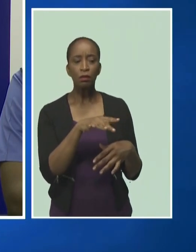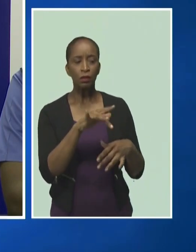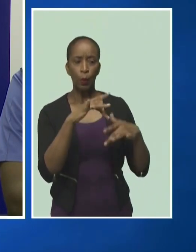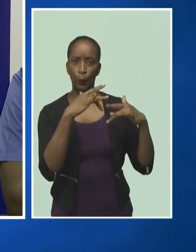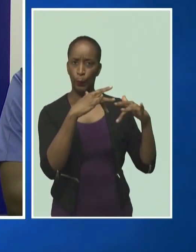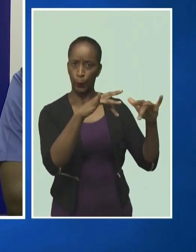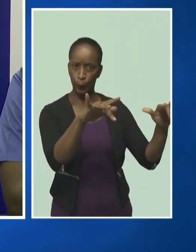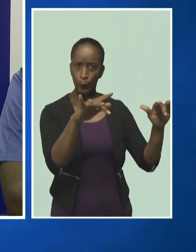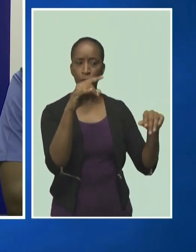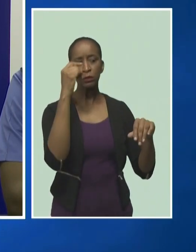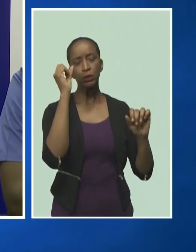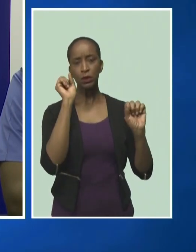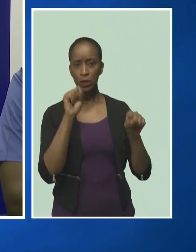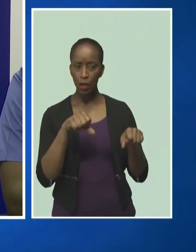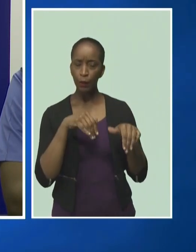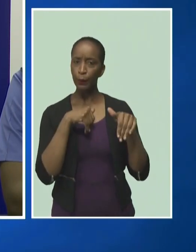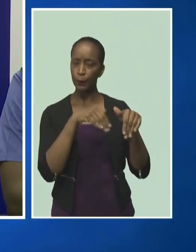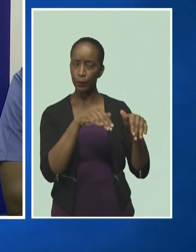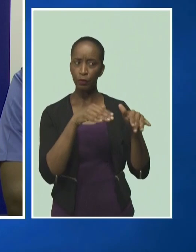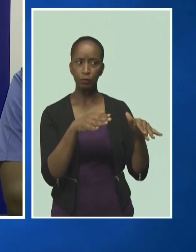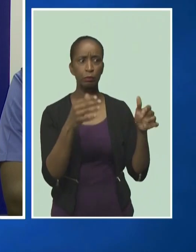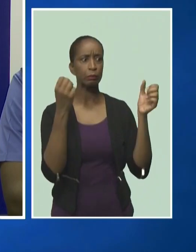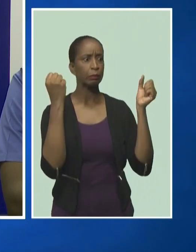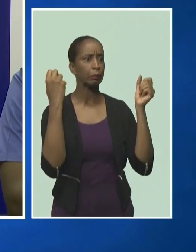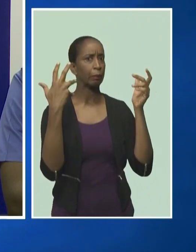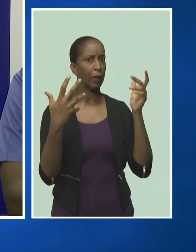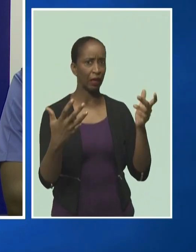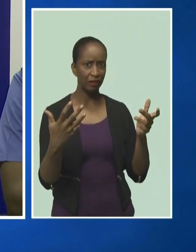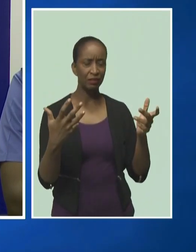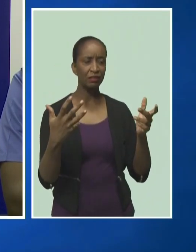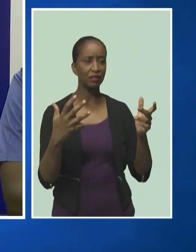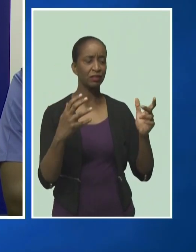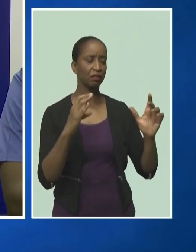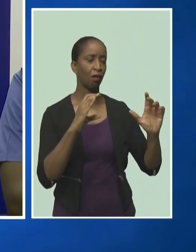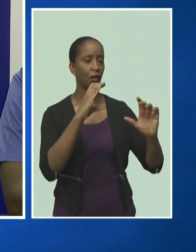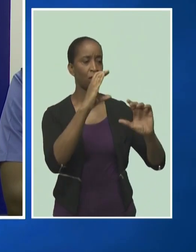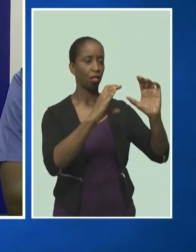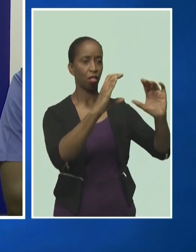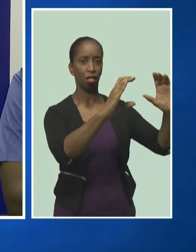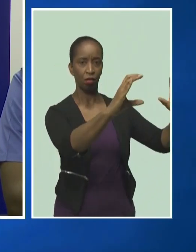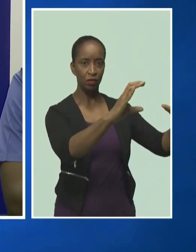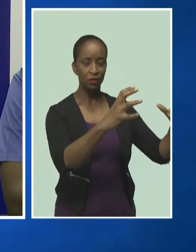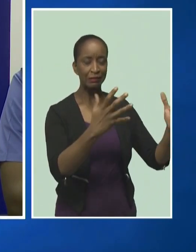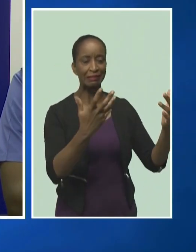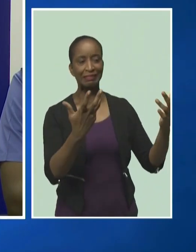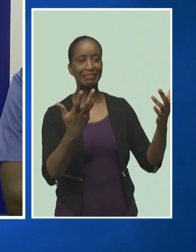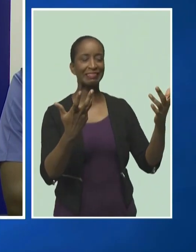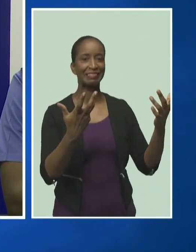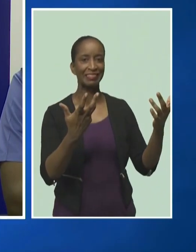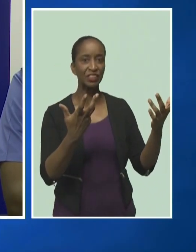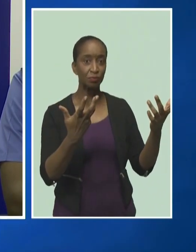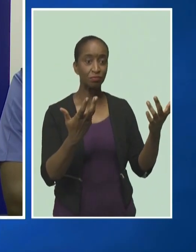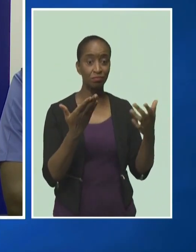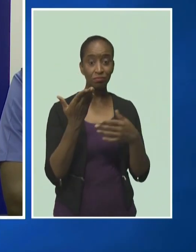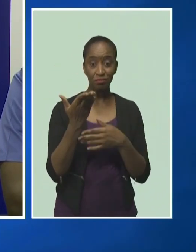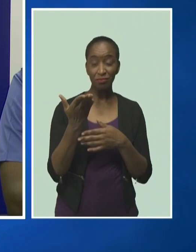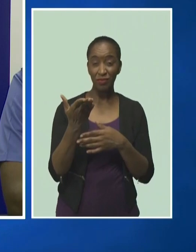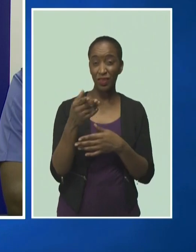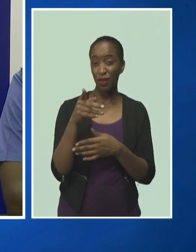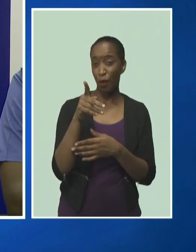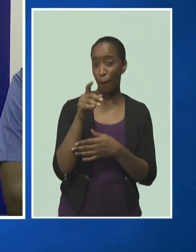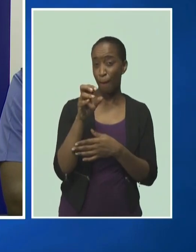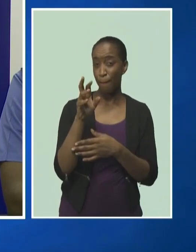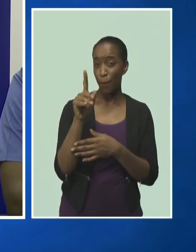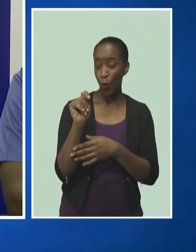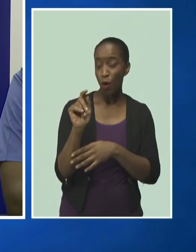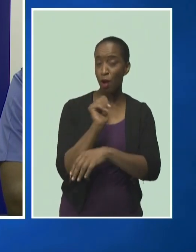containers there. And logistically, it would have proved a significant challenge for us. The port undertook that it would have the